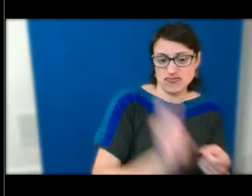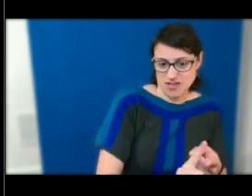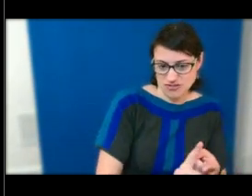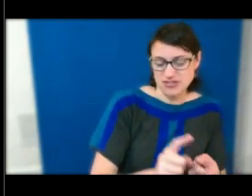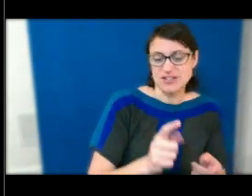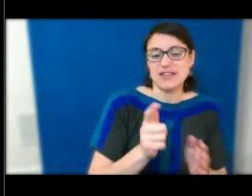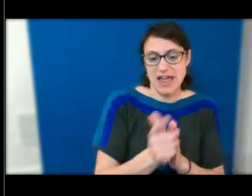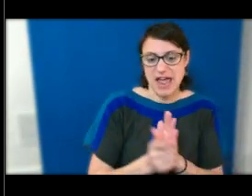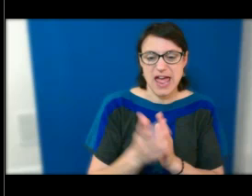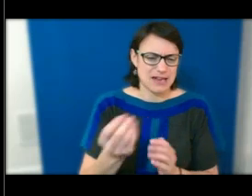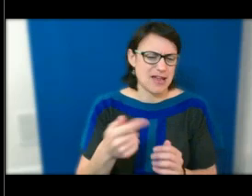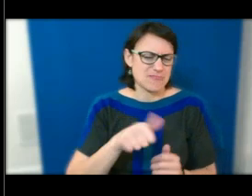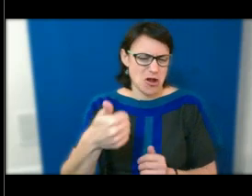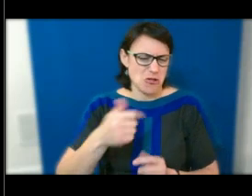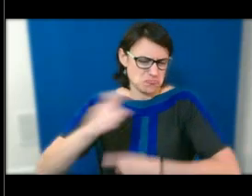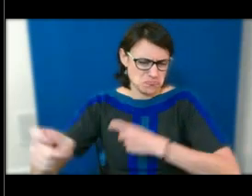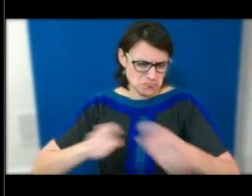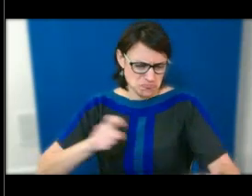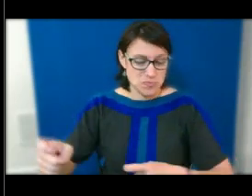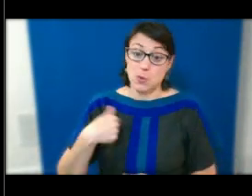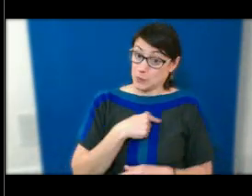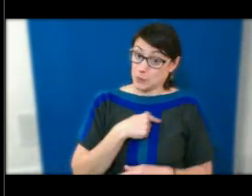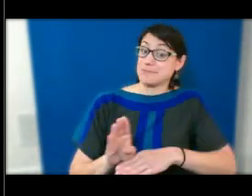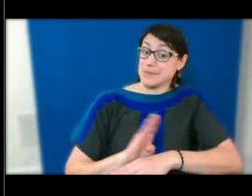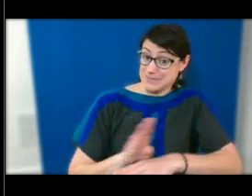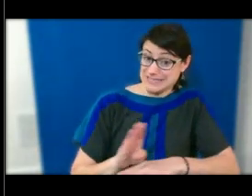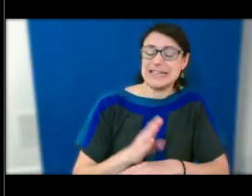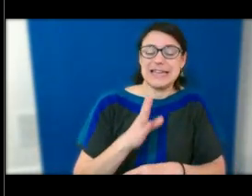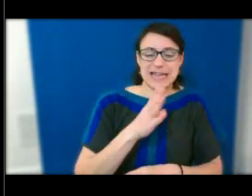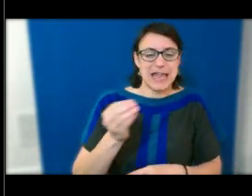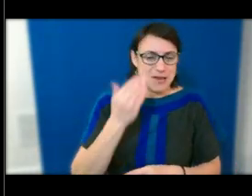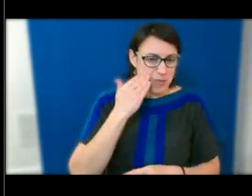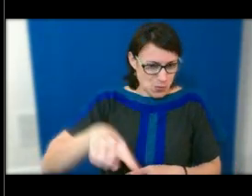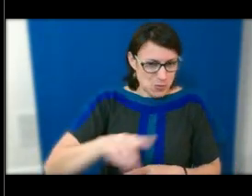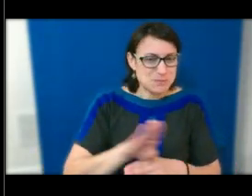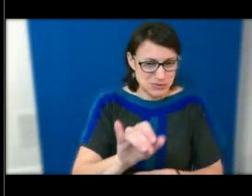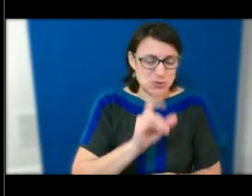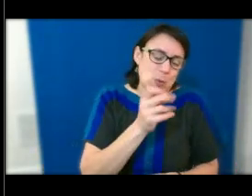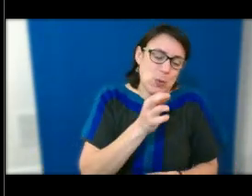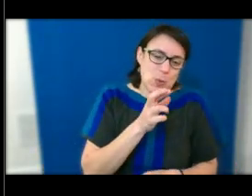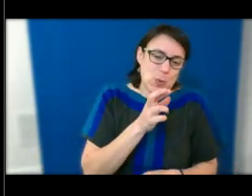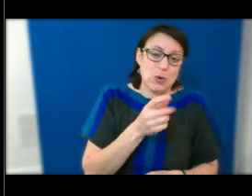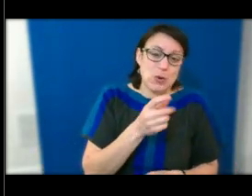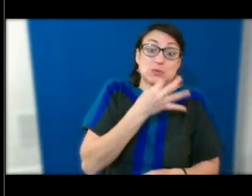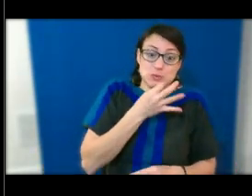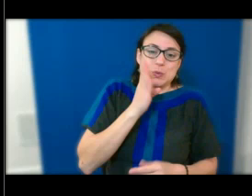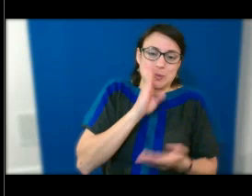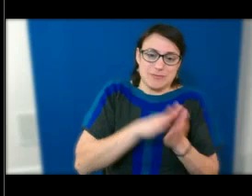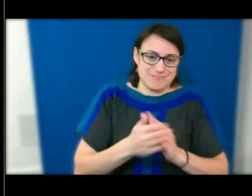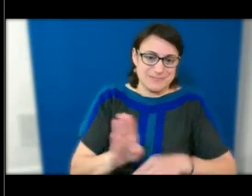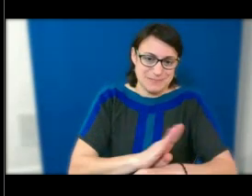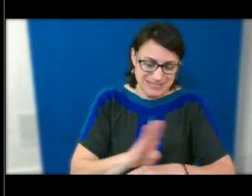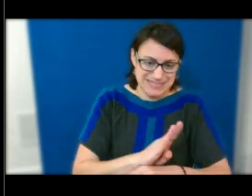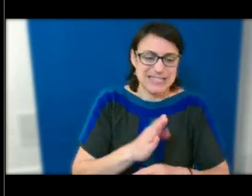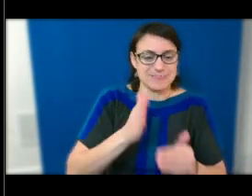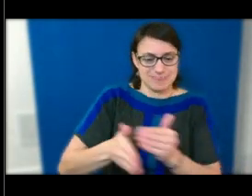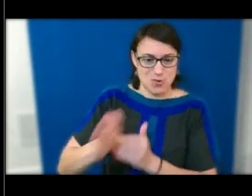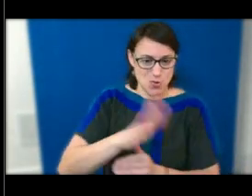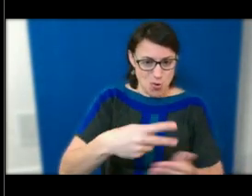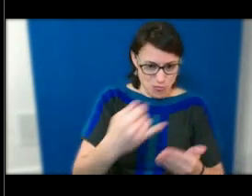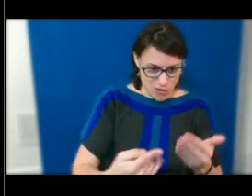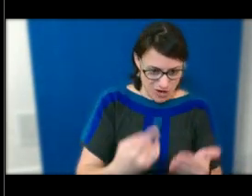know you have been too, or we're about to be very busy executing your projects. And the Marine Debris Challenge